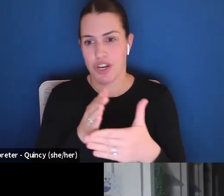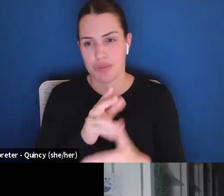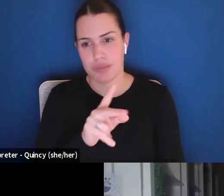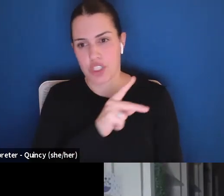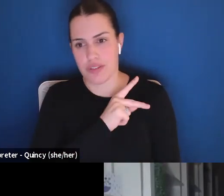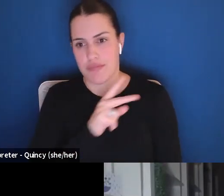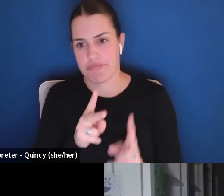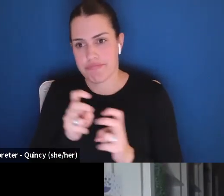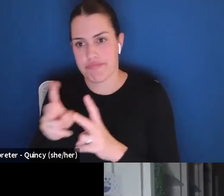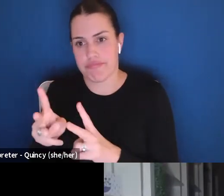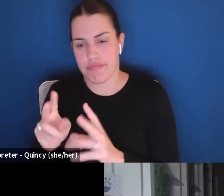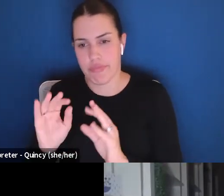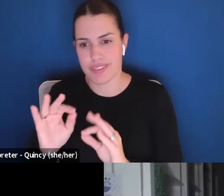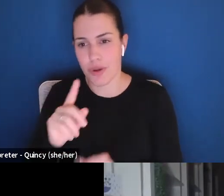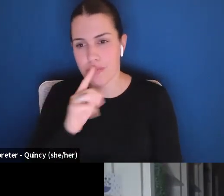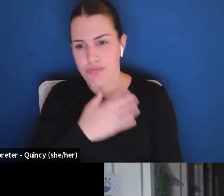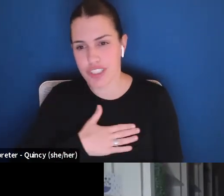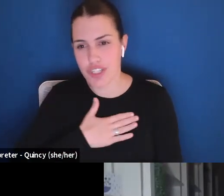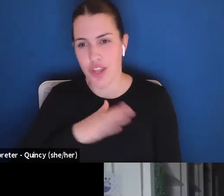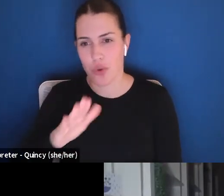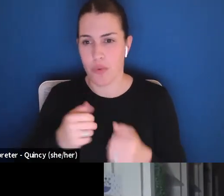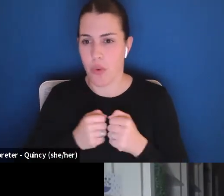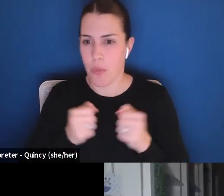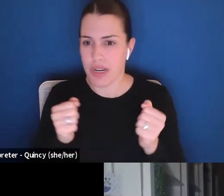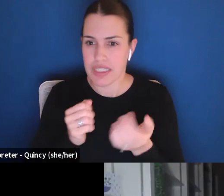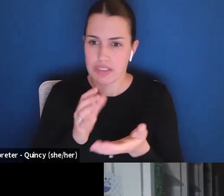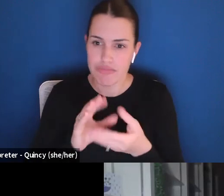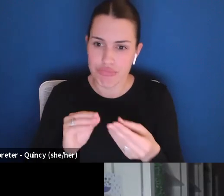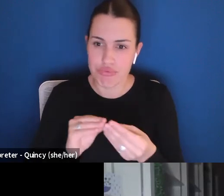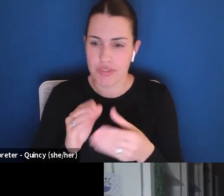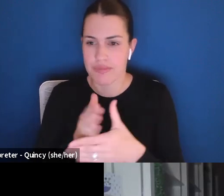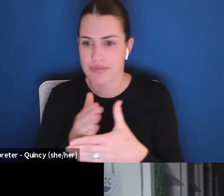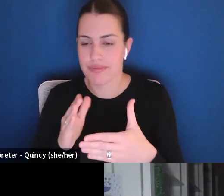really appreciate the vulnerability and that all of you embrace that.